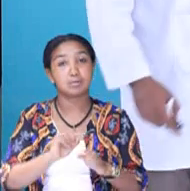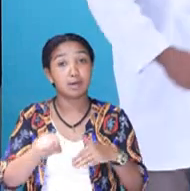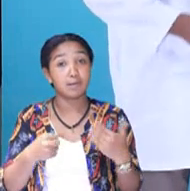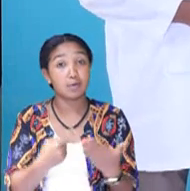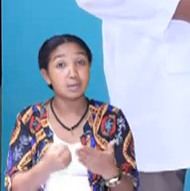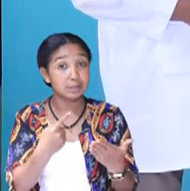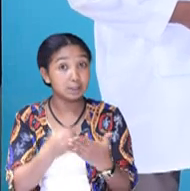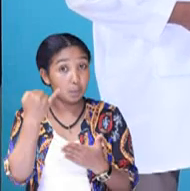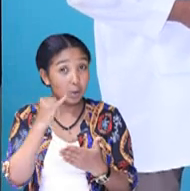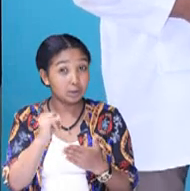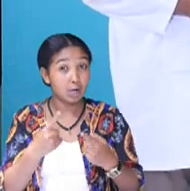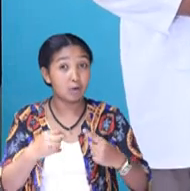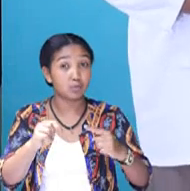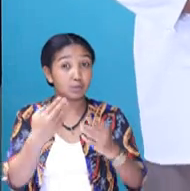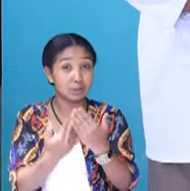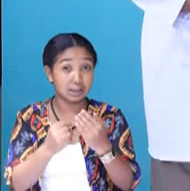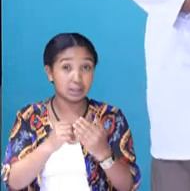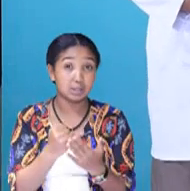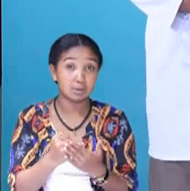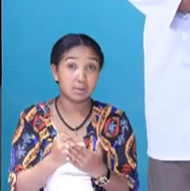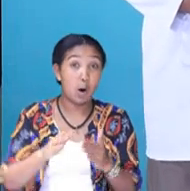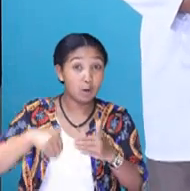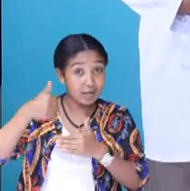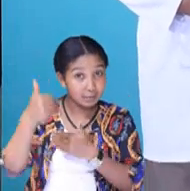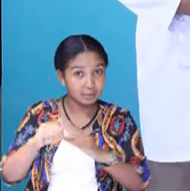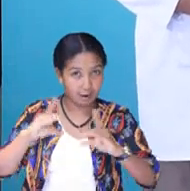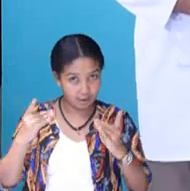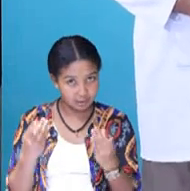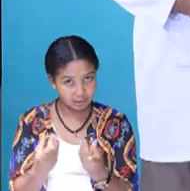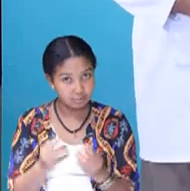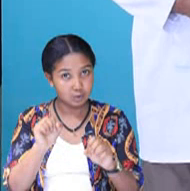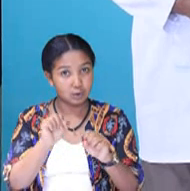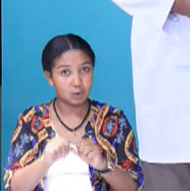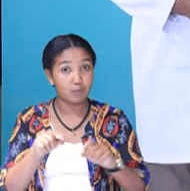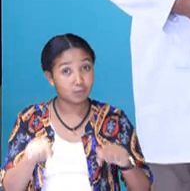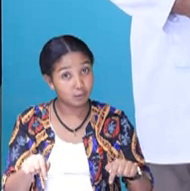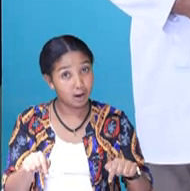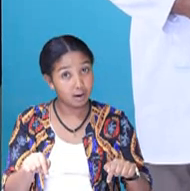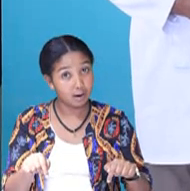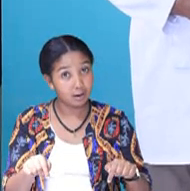Therefore, these points we'll try to discuss it on our next session. So